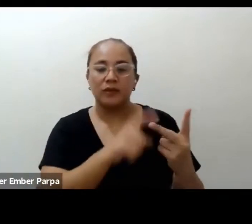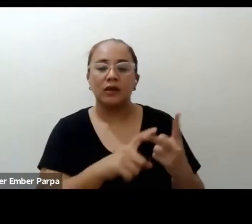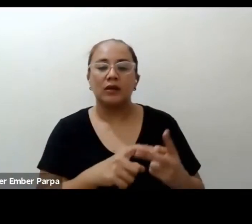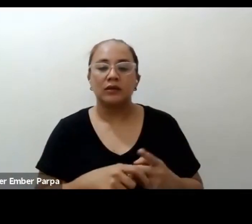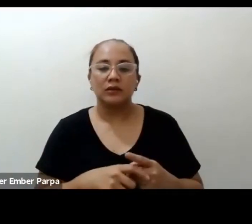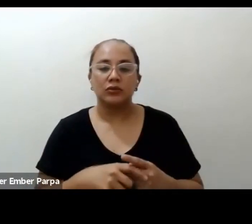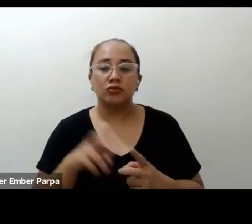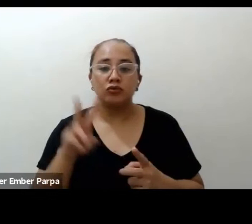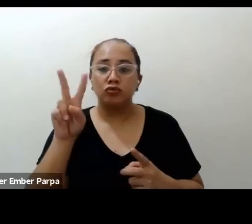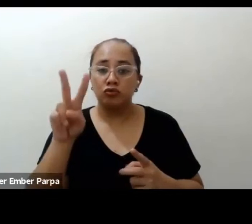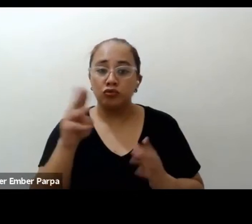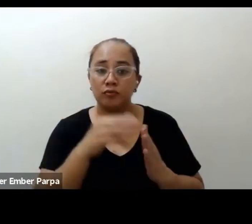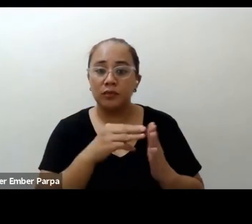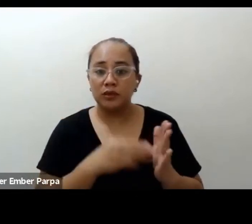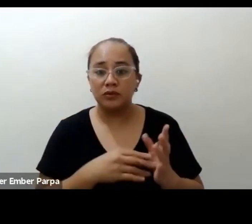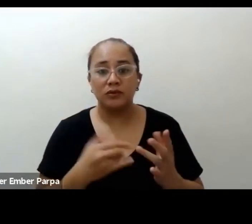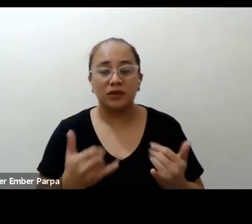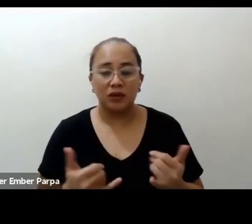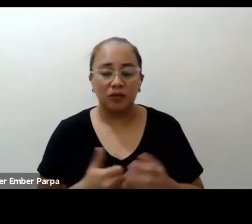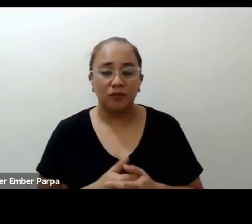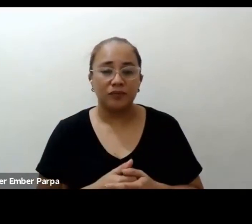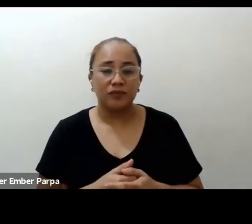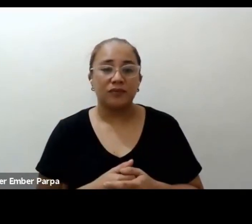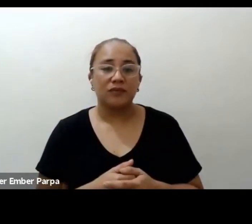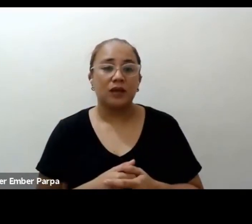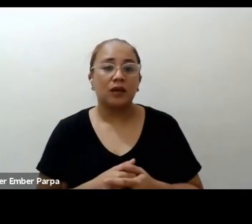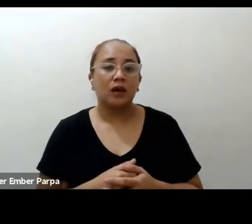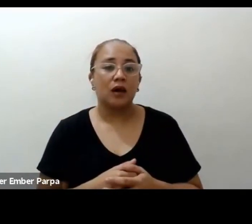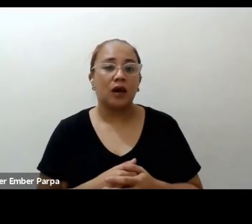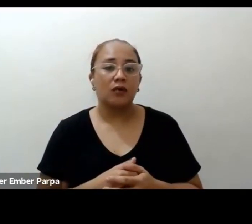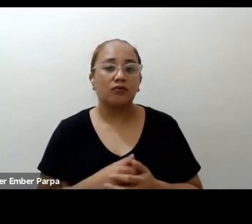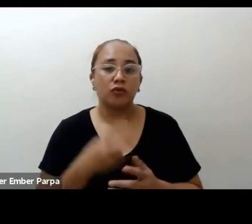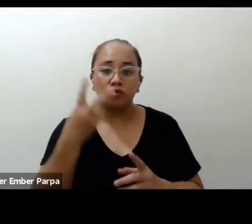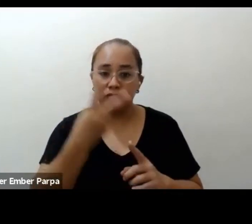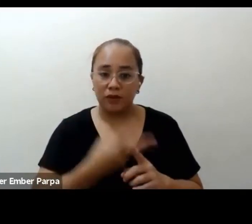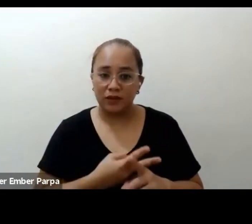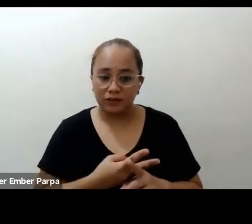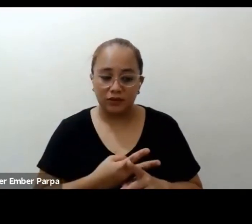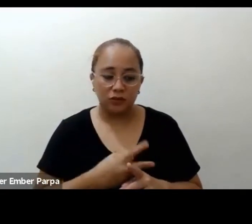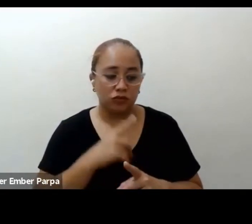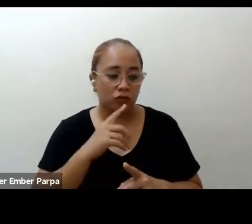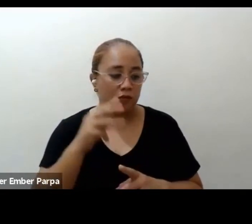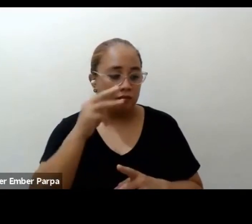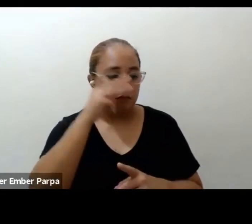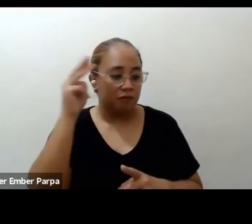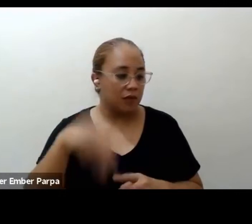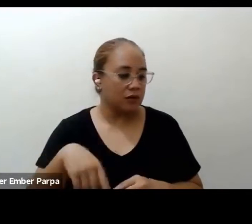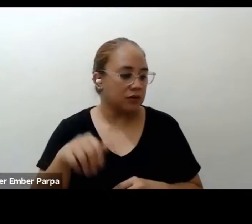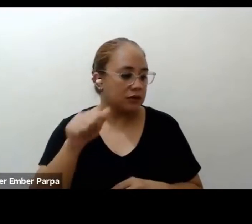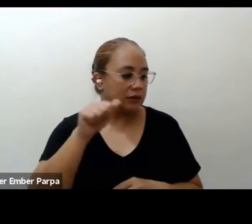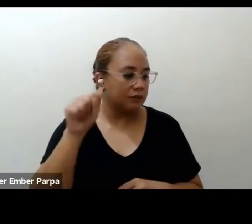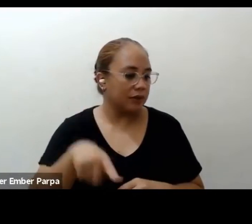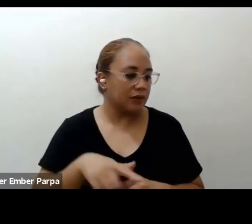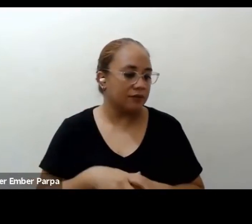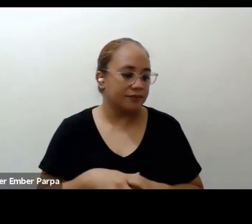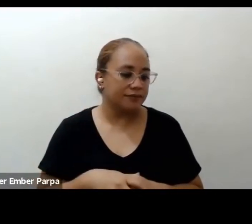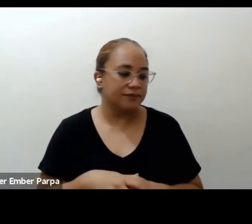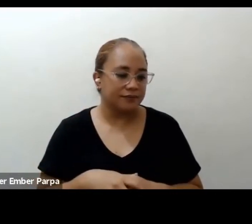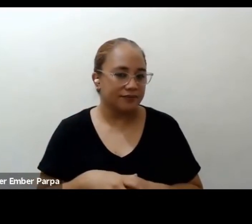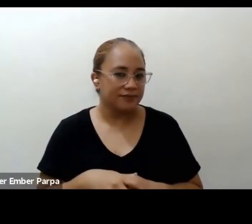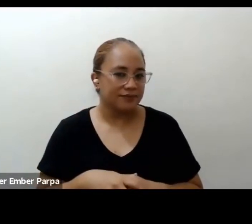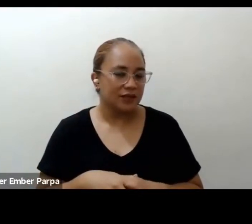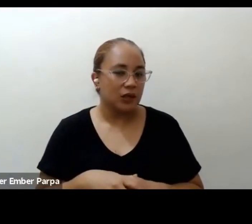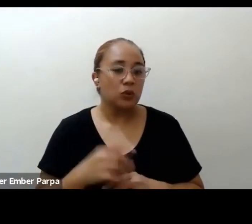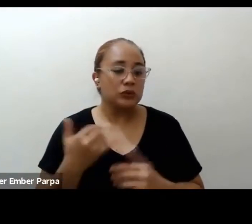2 million now, and that was for 2 months, actually March and April. So